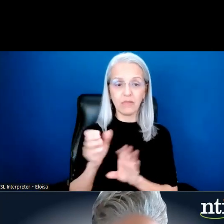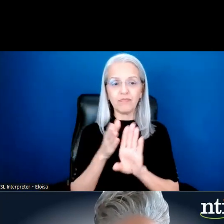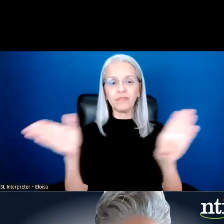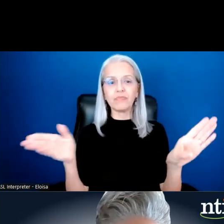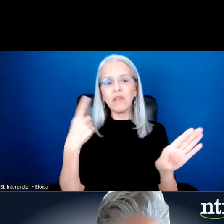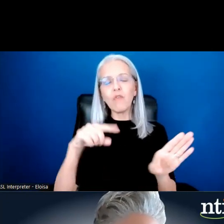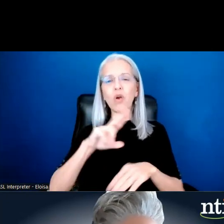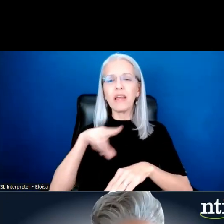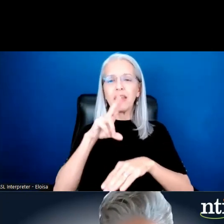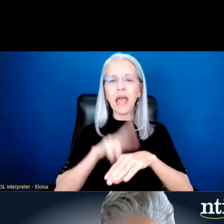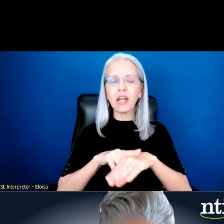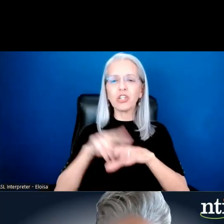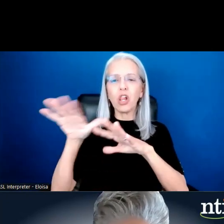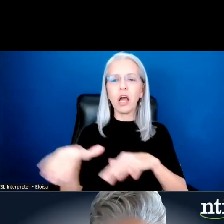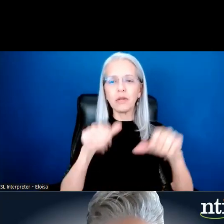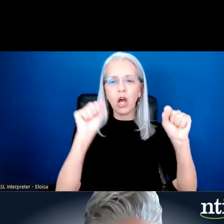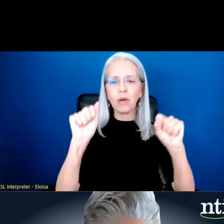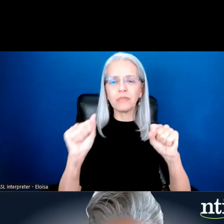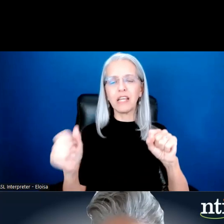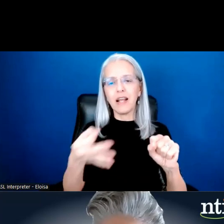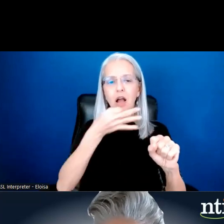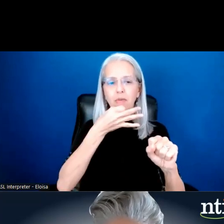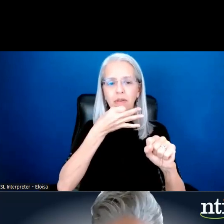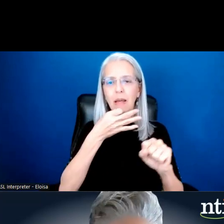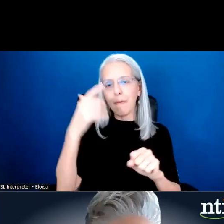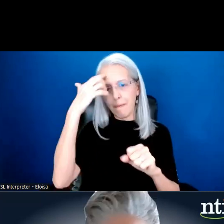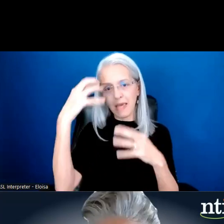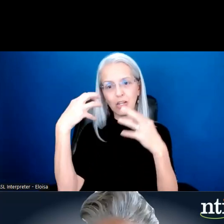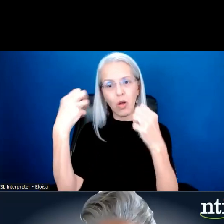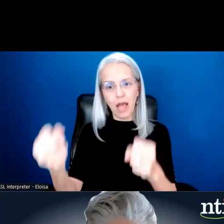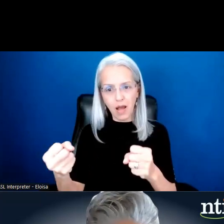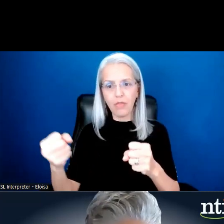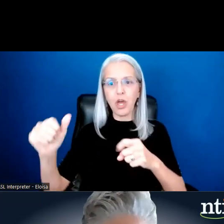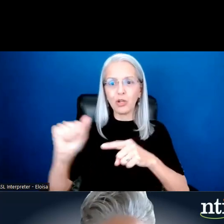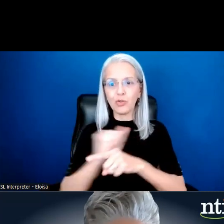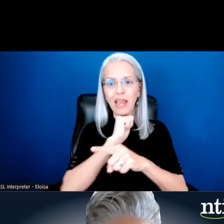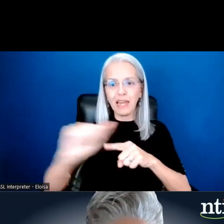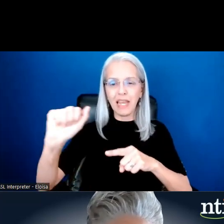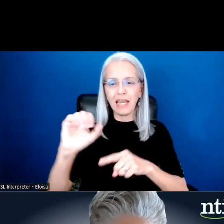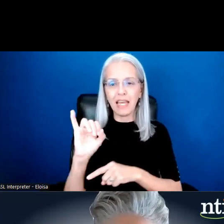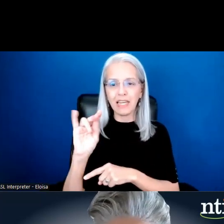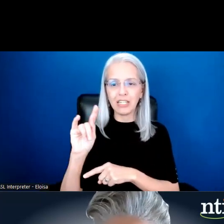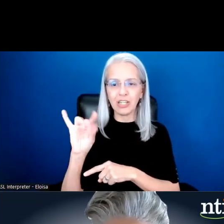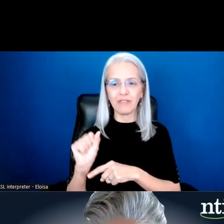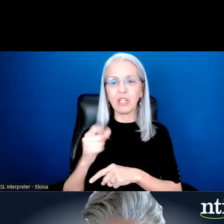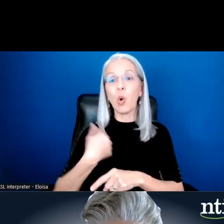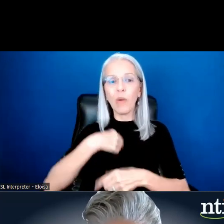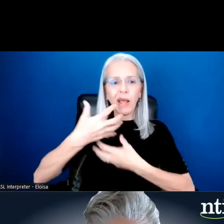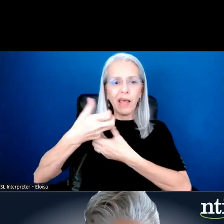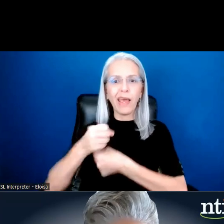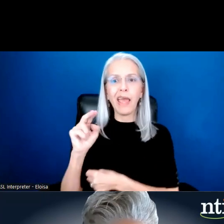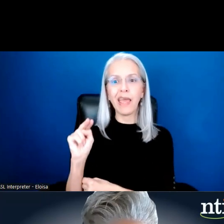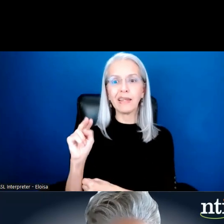Adoption Competency Mental Health Training Initiative. What a mouthful. We're just going to say NTI moving